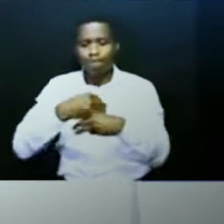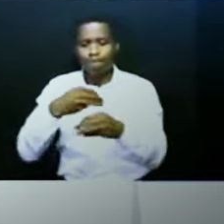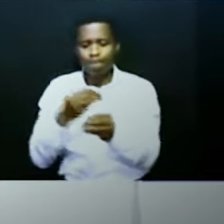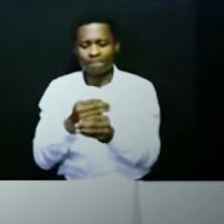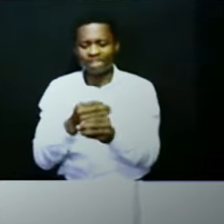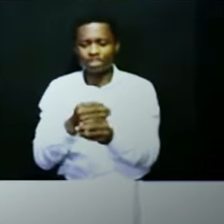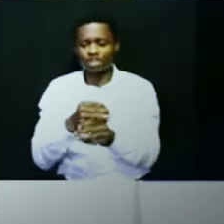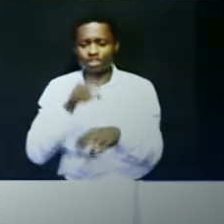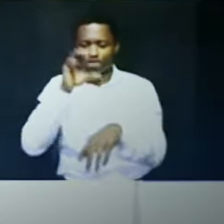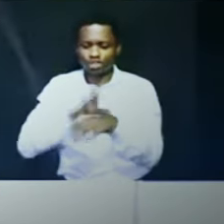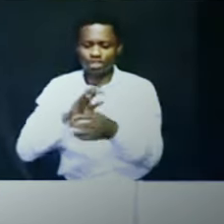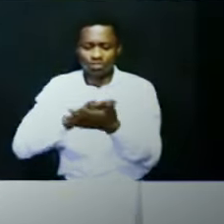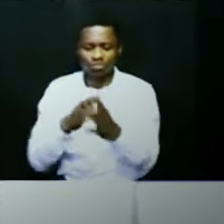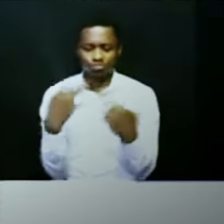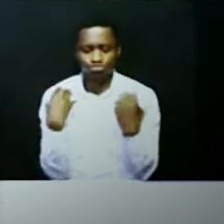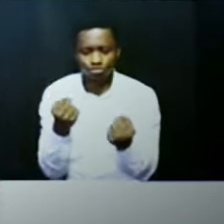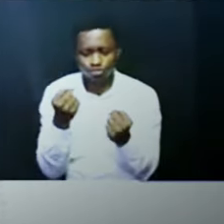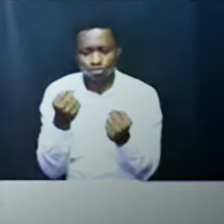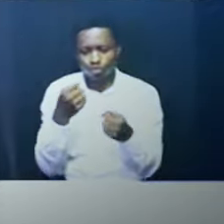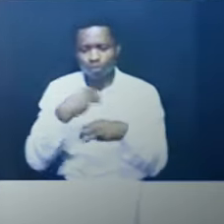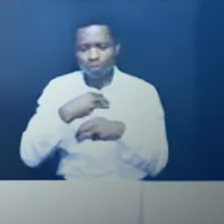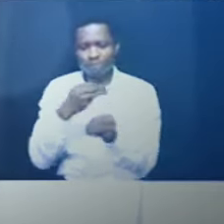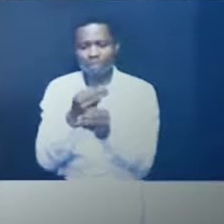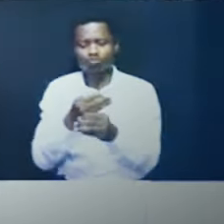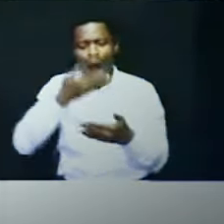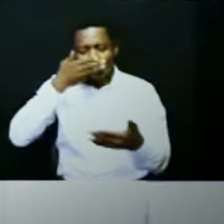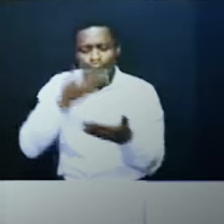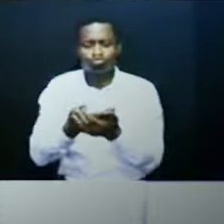maximum impact in the nation.